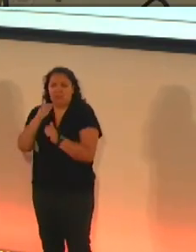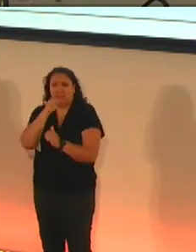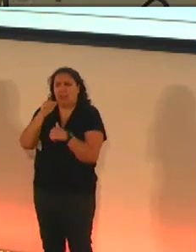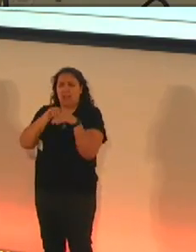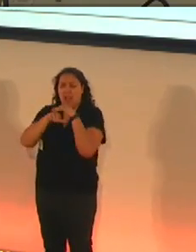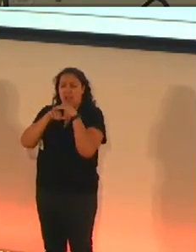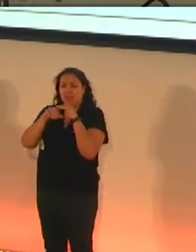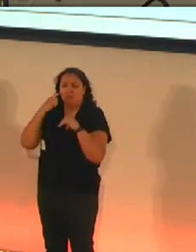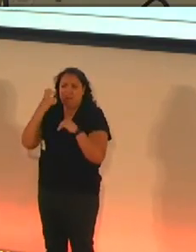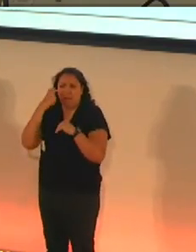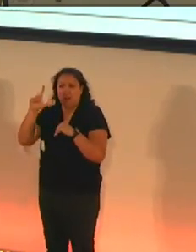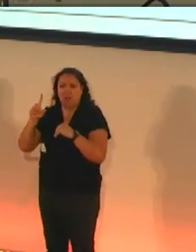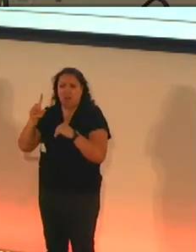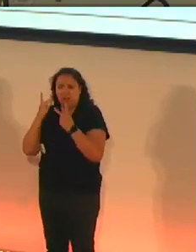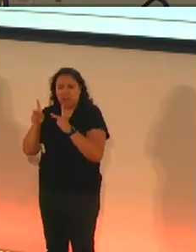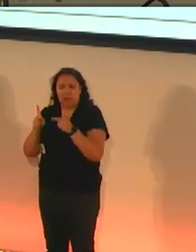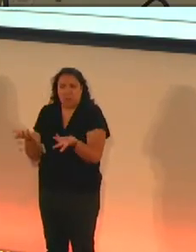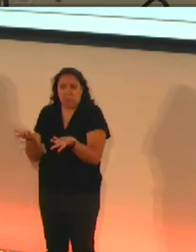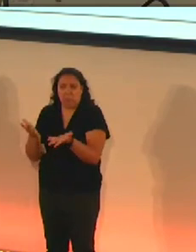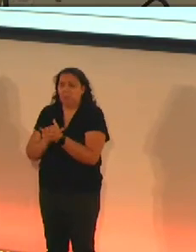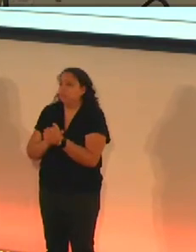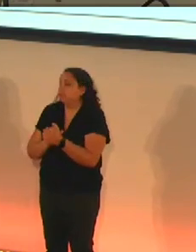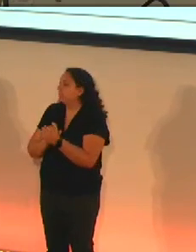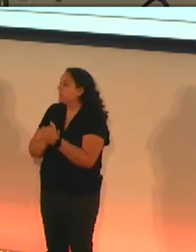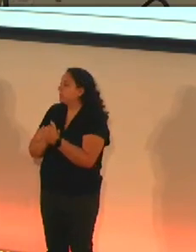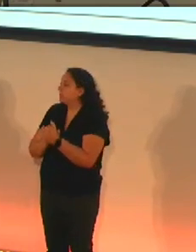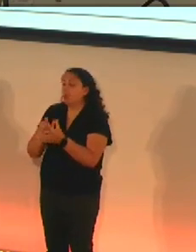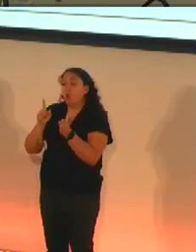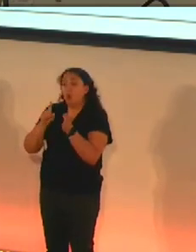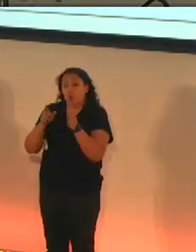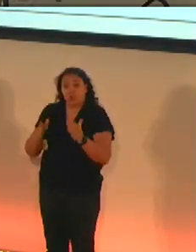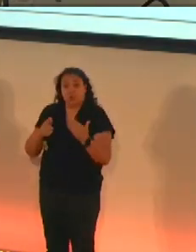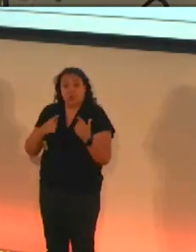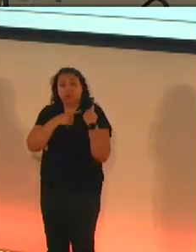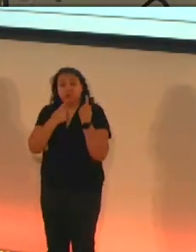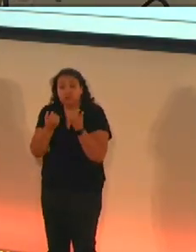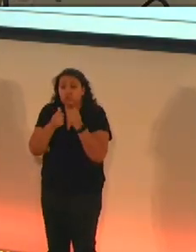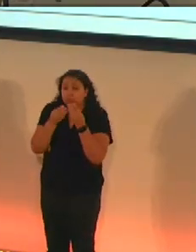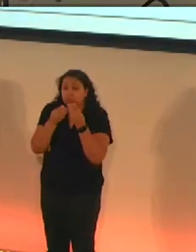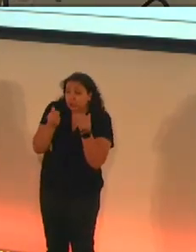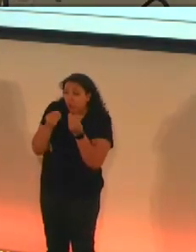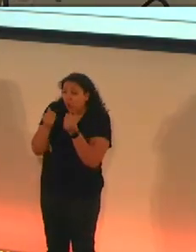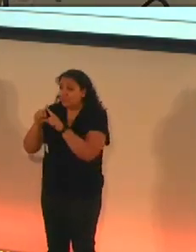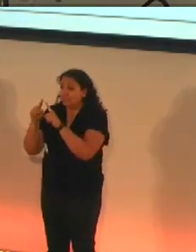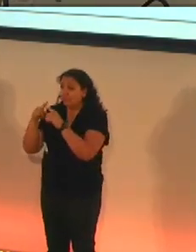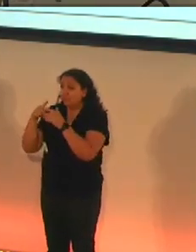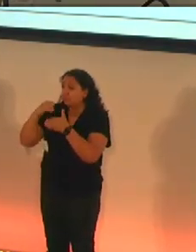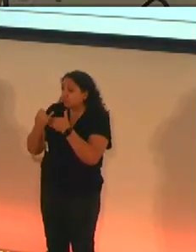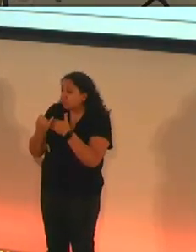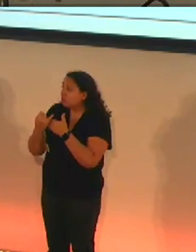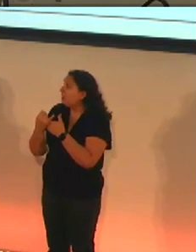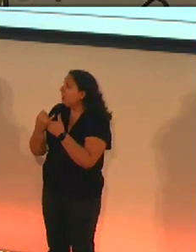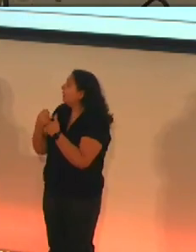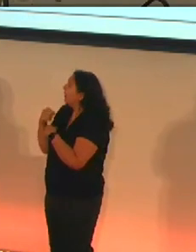blind and low vision people. And researchers have been trying to solve this problem through various projects such as on navigation